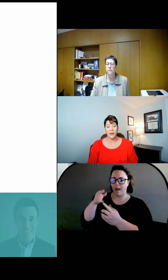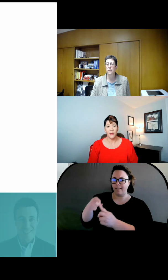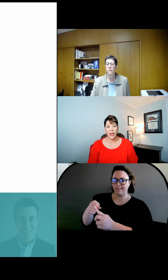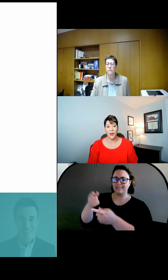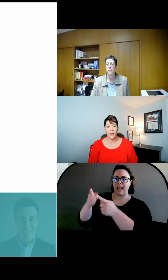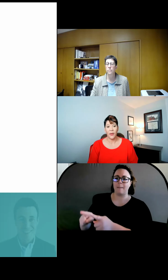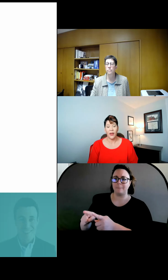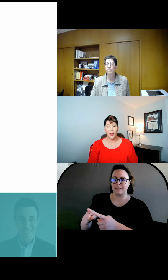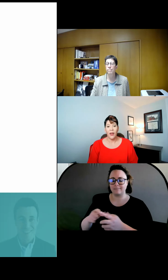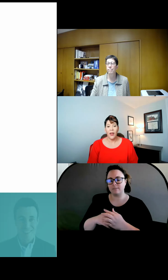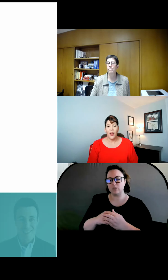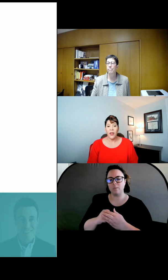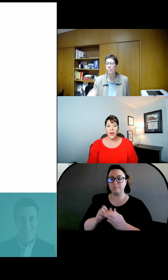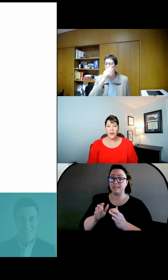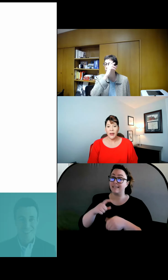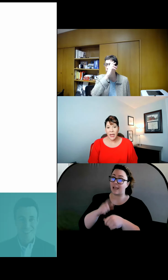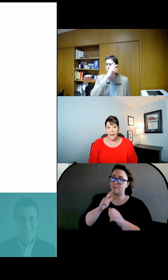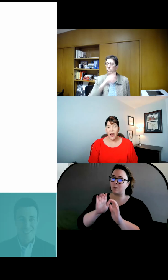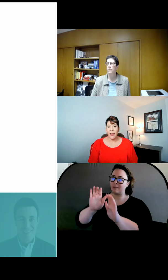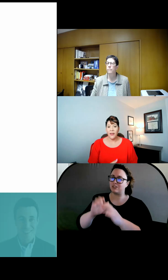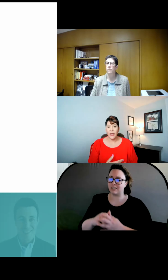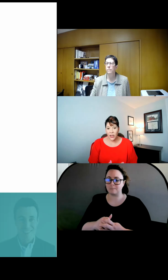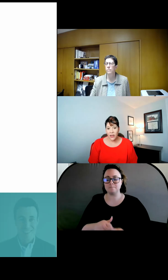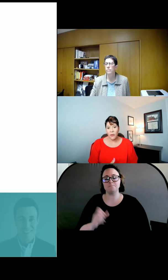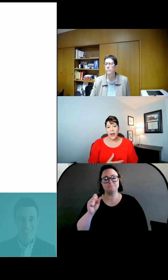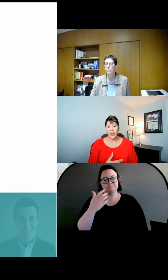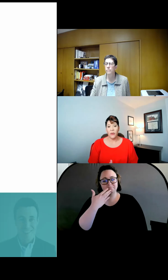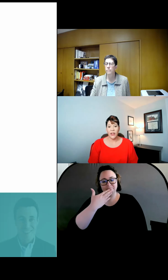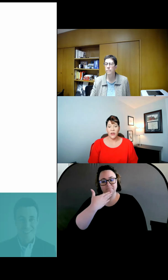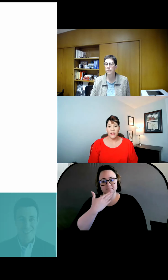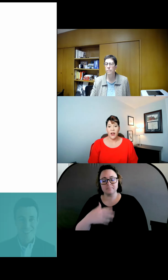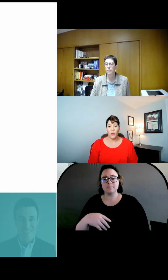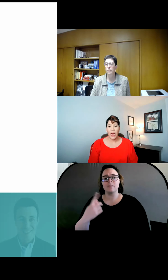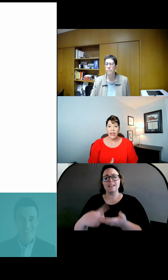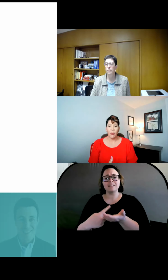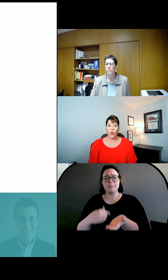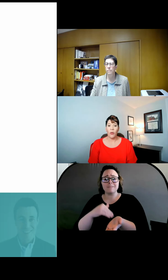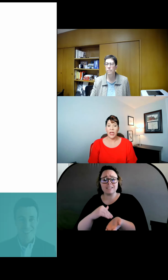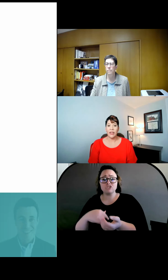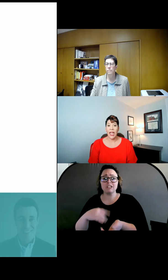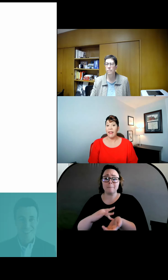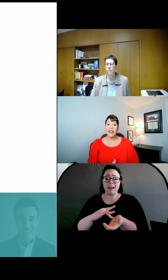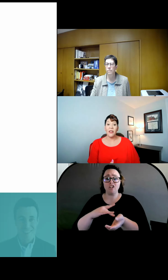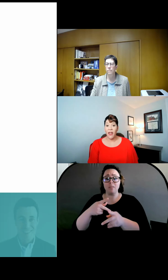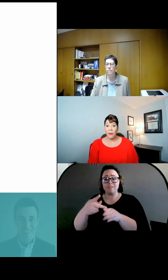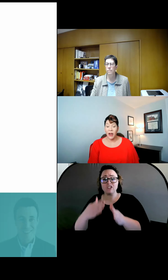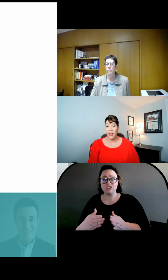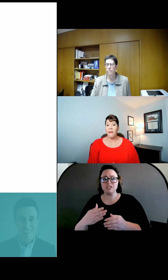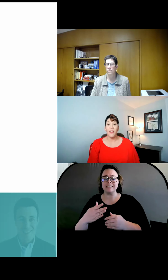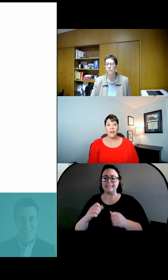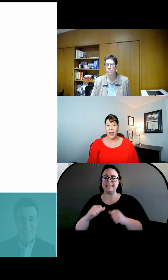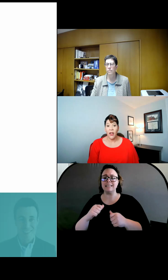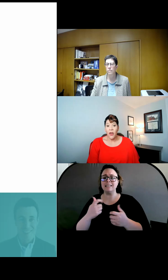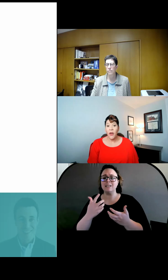Yeah, thank you. You know, sometimes I find that physicians or medical professionals, they're wary to report because they like the family